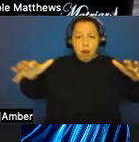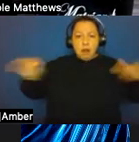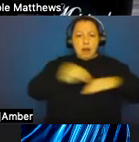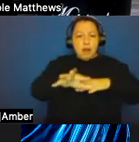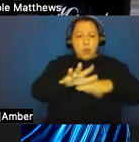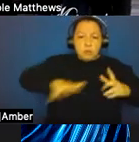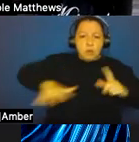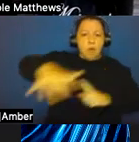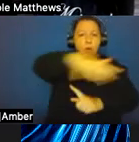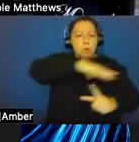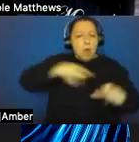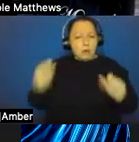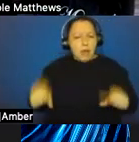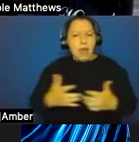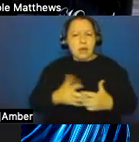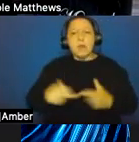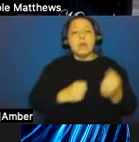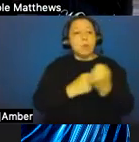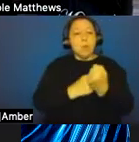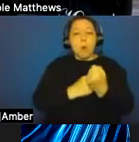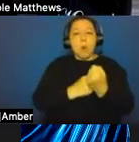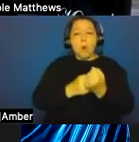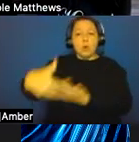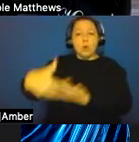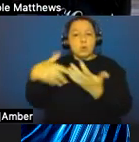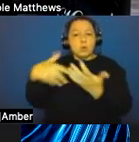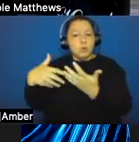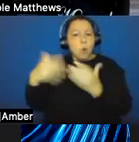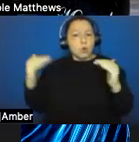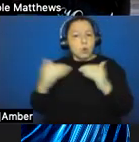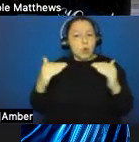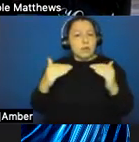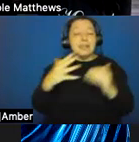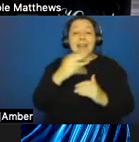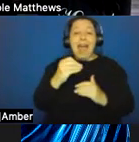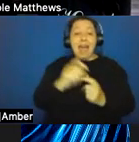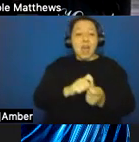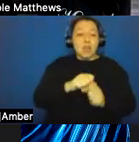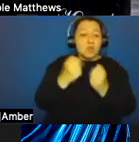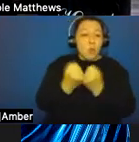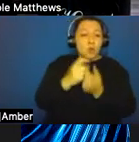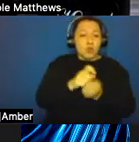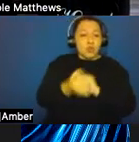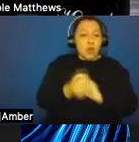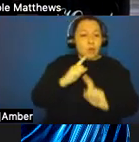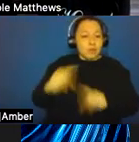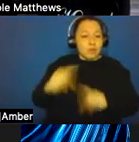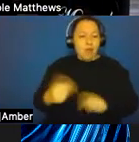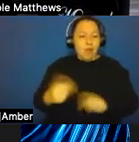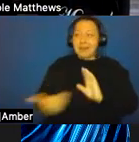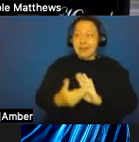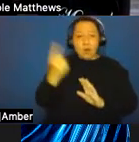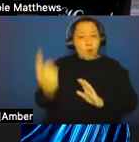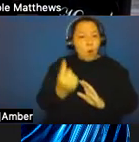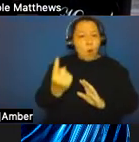to promote a social justice and a social change response. Again, always looking at what are we doing to